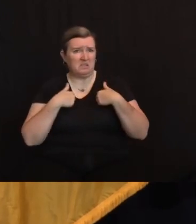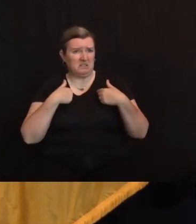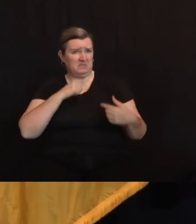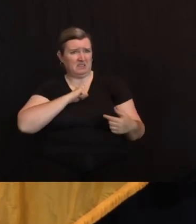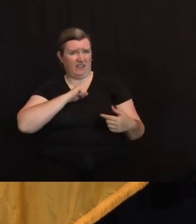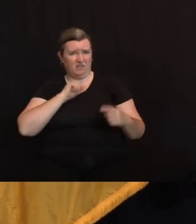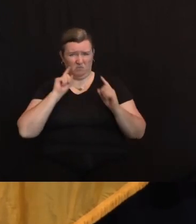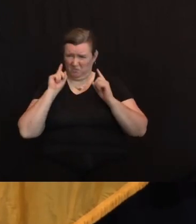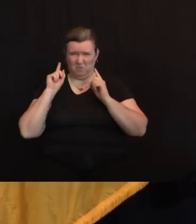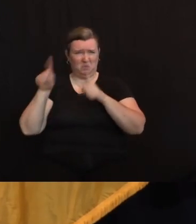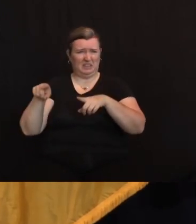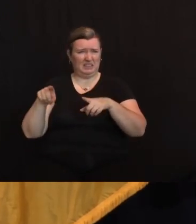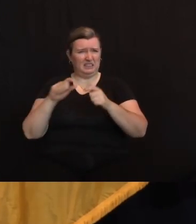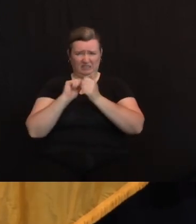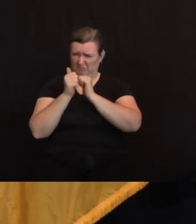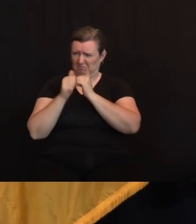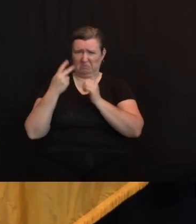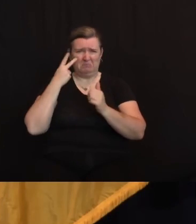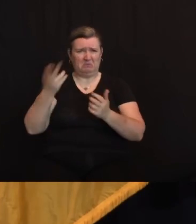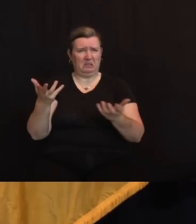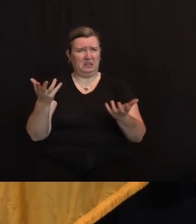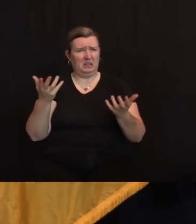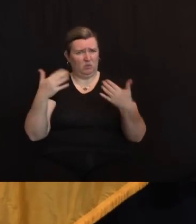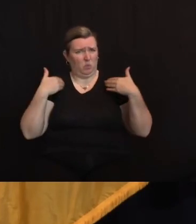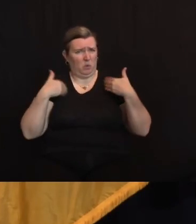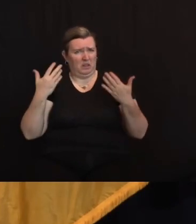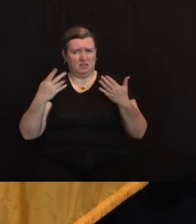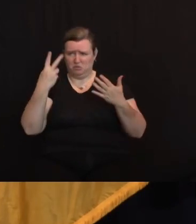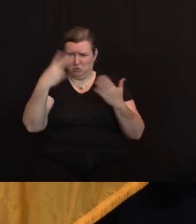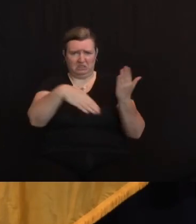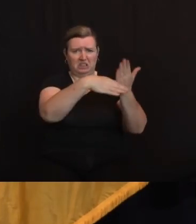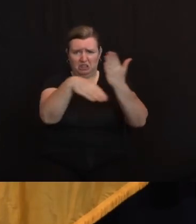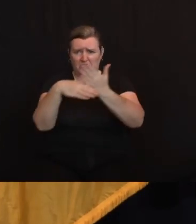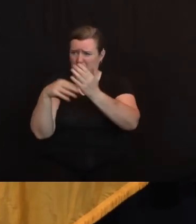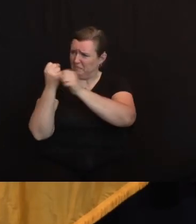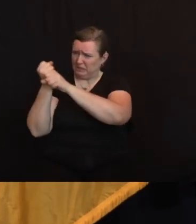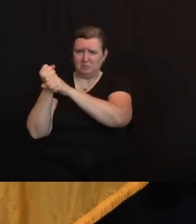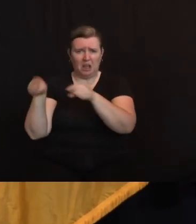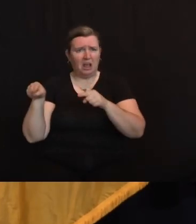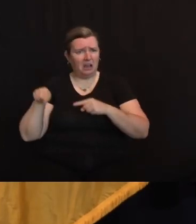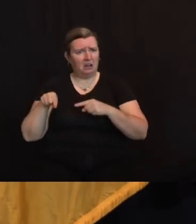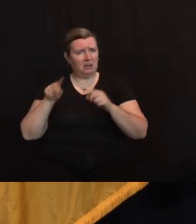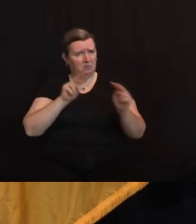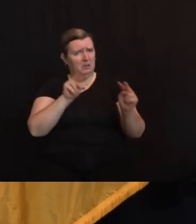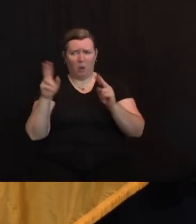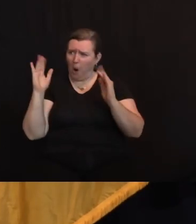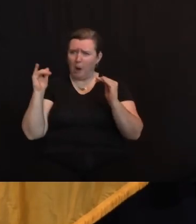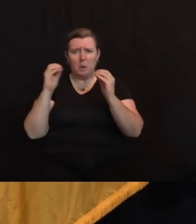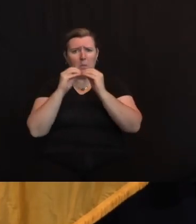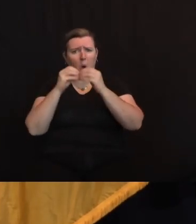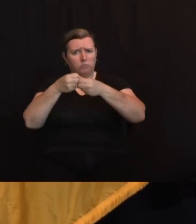at, by the end of the week, 2 soccer matches and a baseball game, and I hope some more.